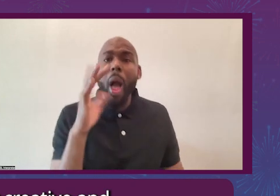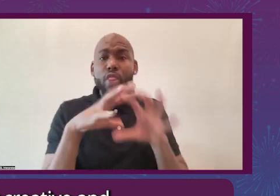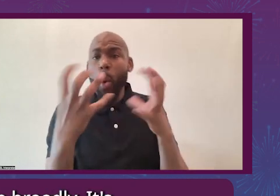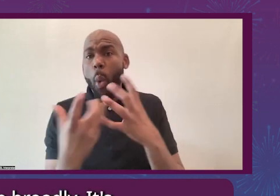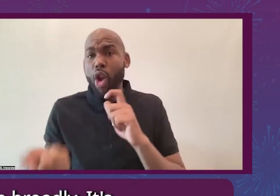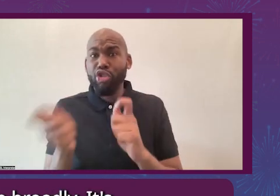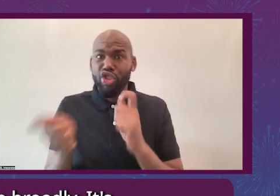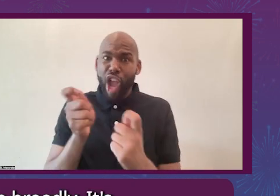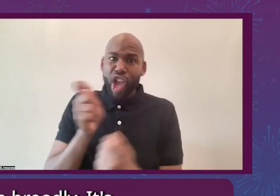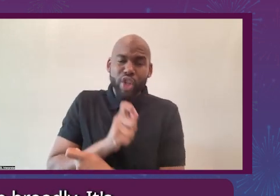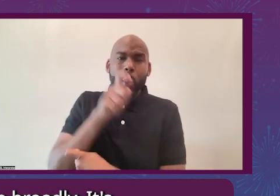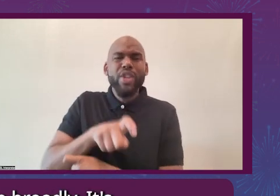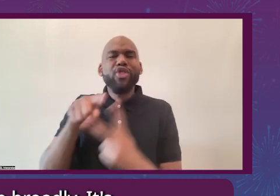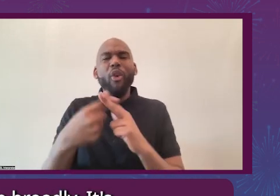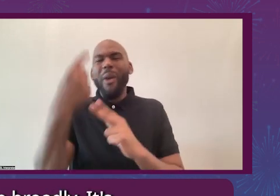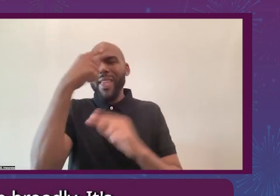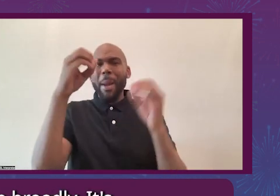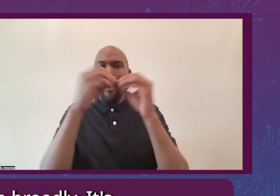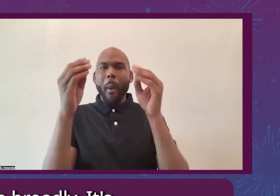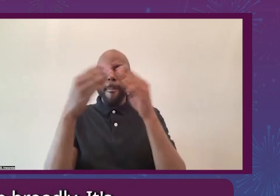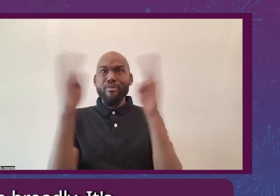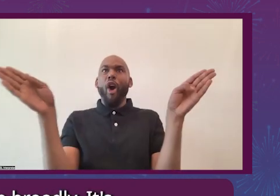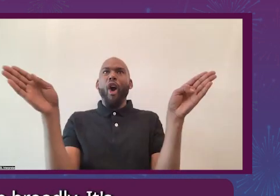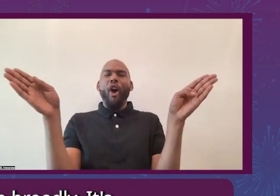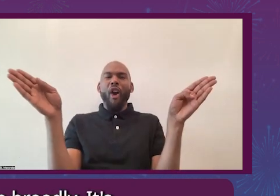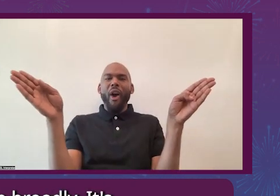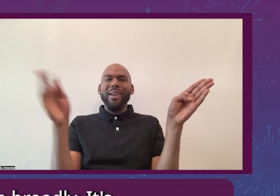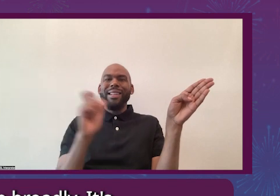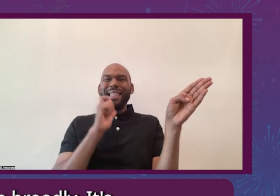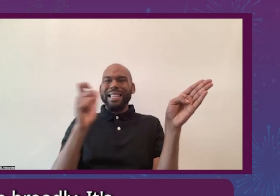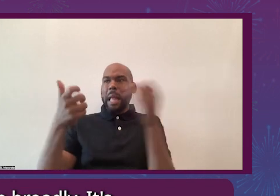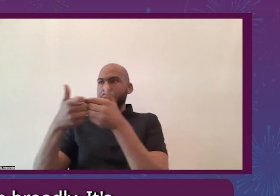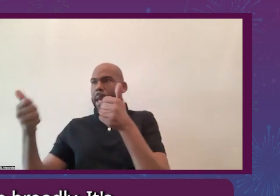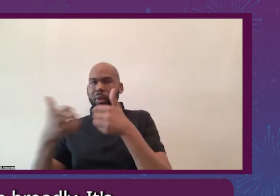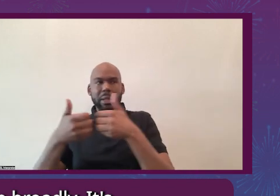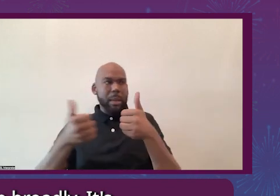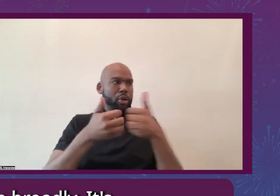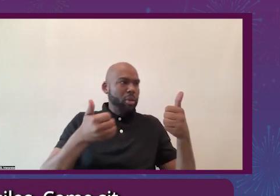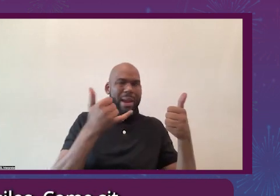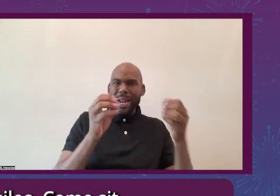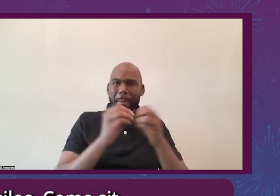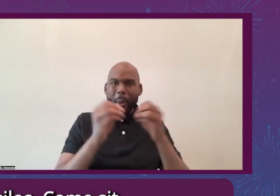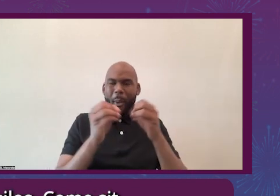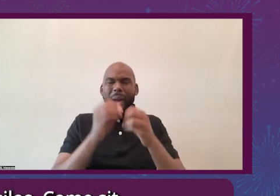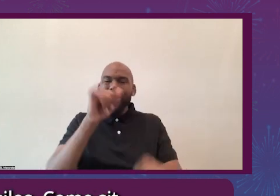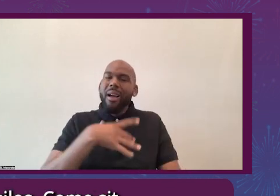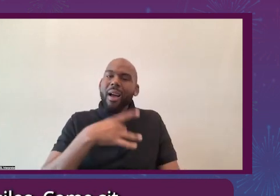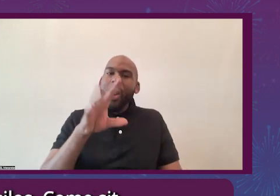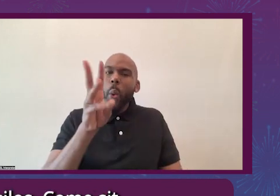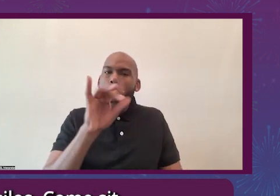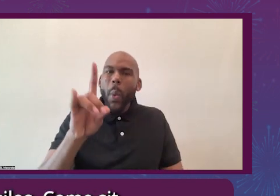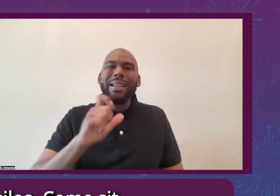world is changing. We need to start thinking more broadly. It's not so separated and siloed. That's what I love about WID.